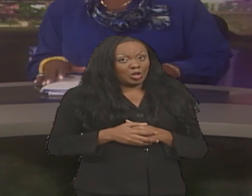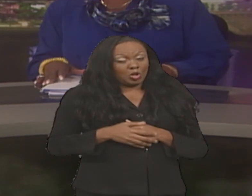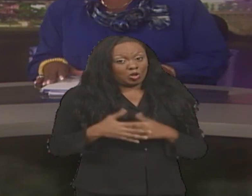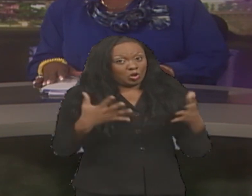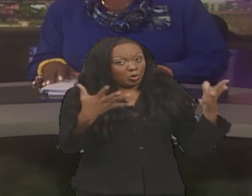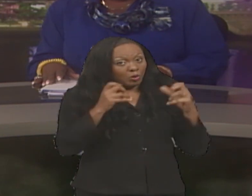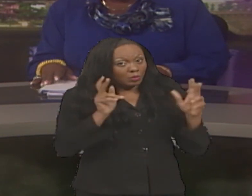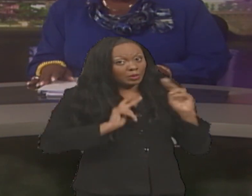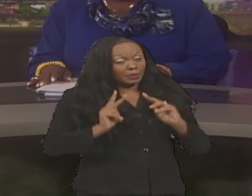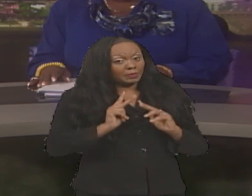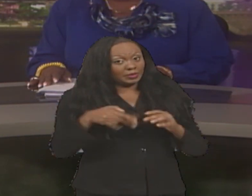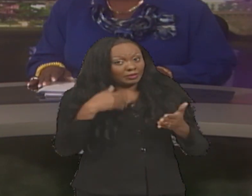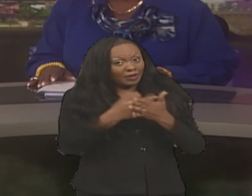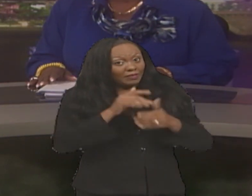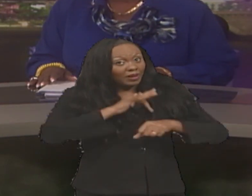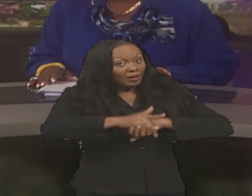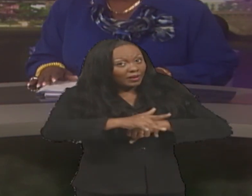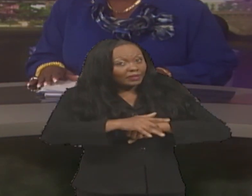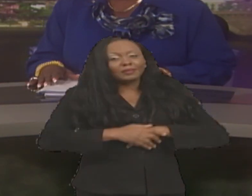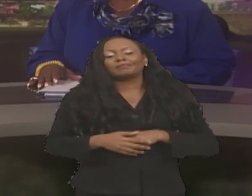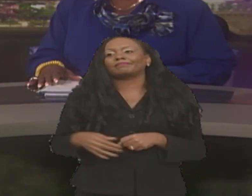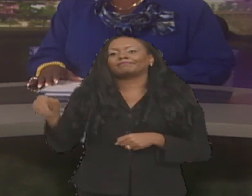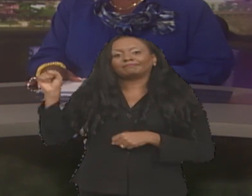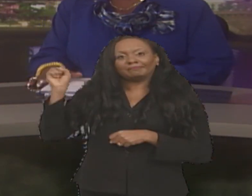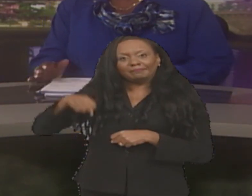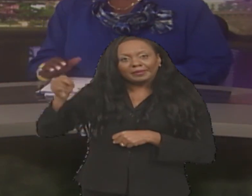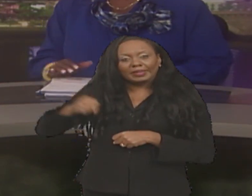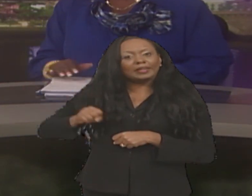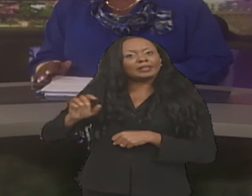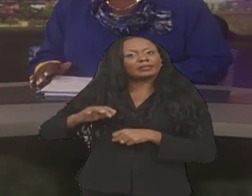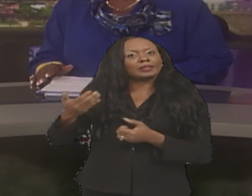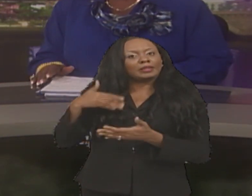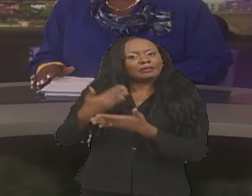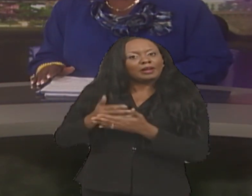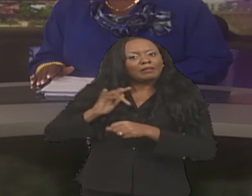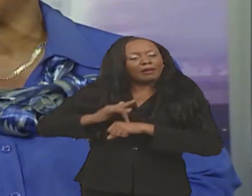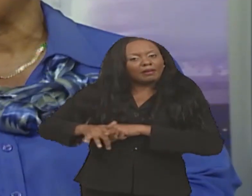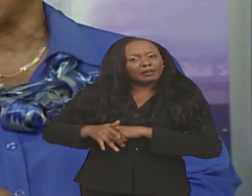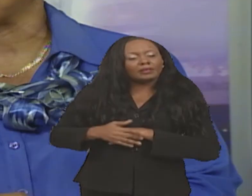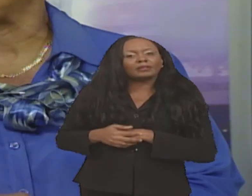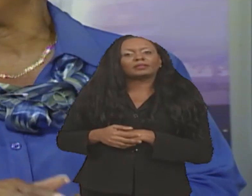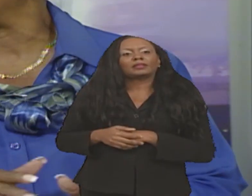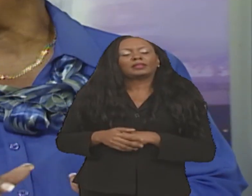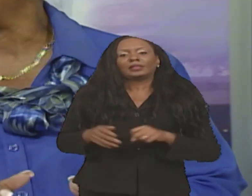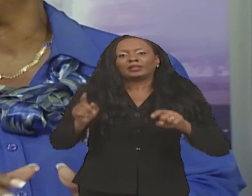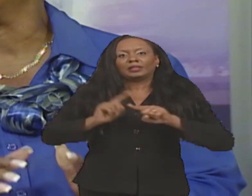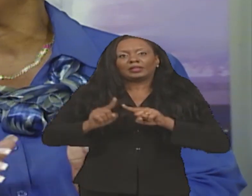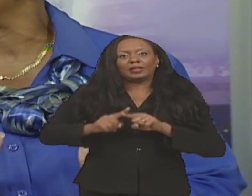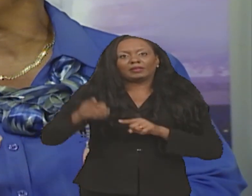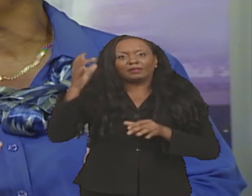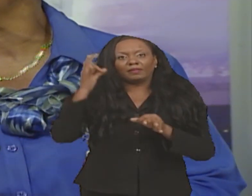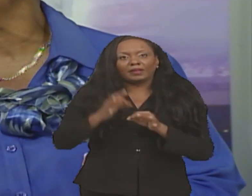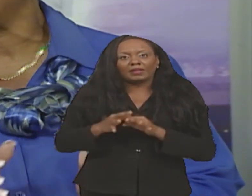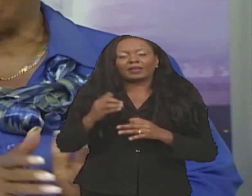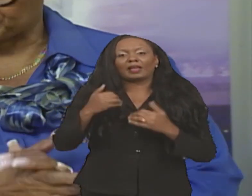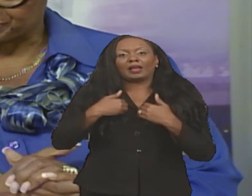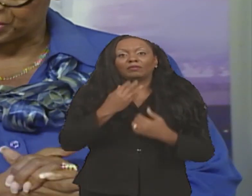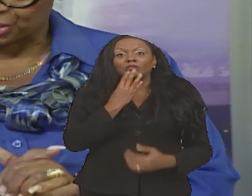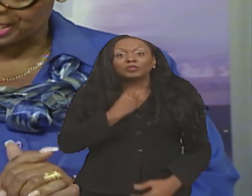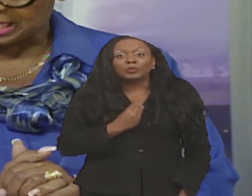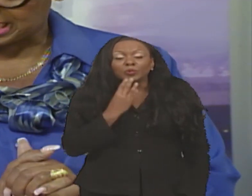if they're coming to yes, we want them to get to come early because it's a multi-faith service, really. And we have the Baha'is, the